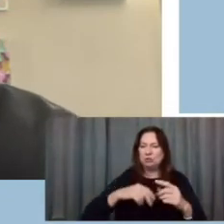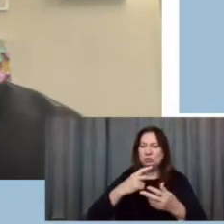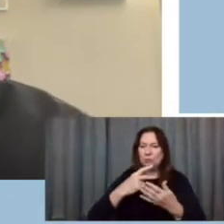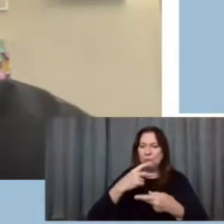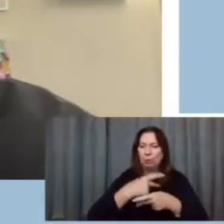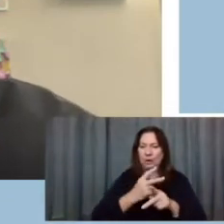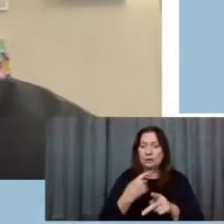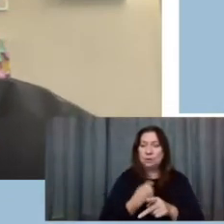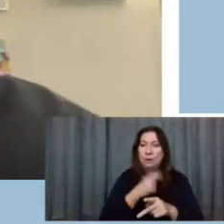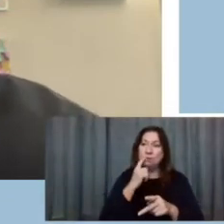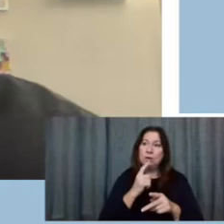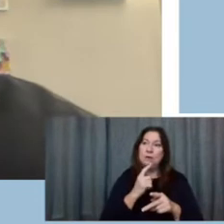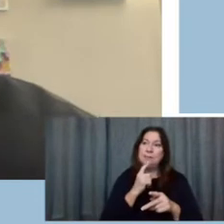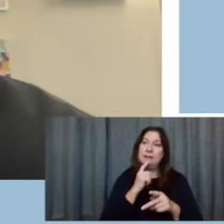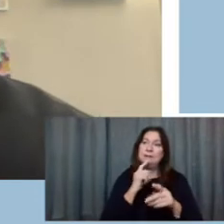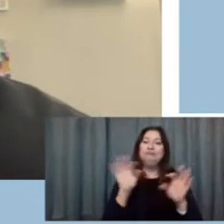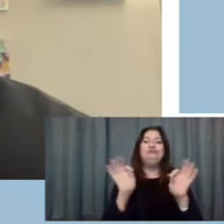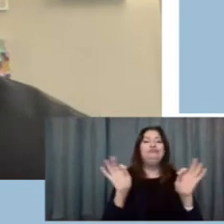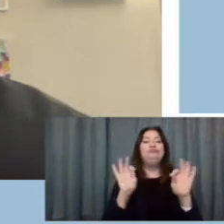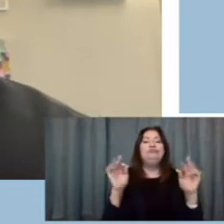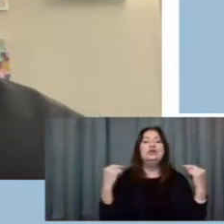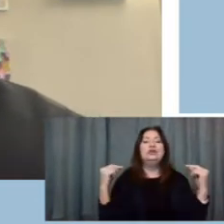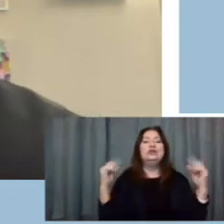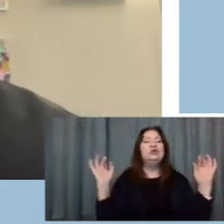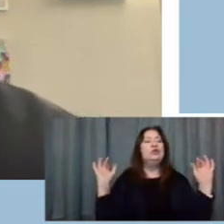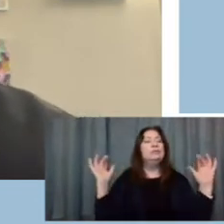going to be value neutral, or that our